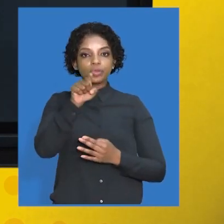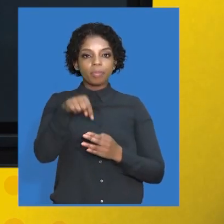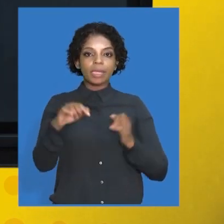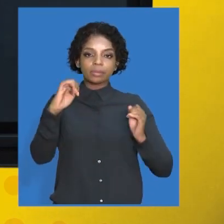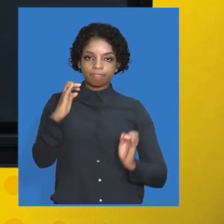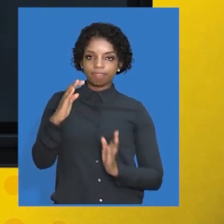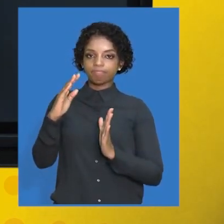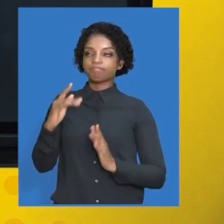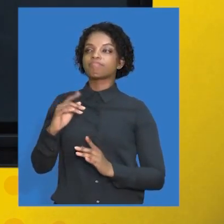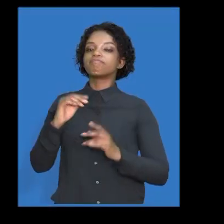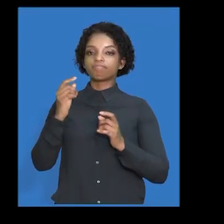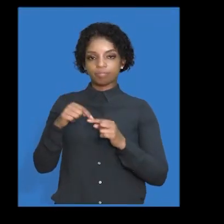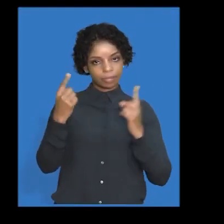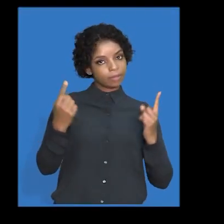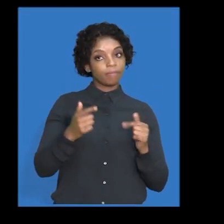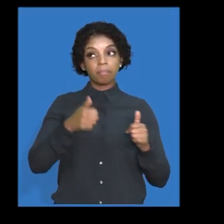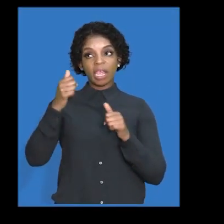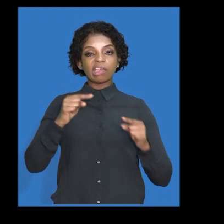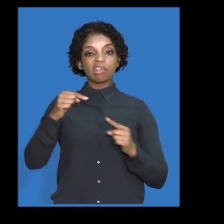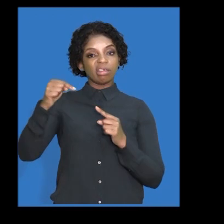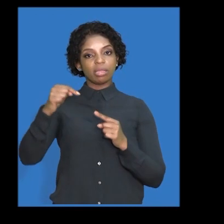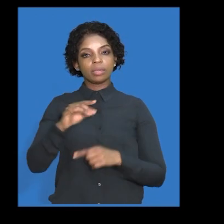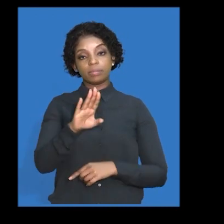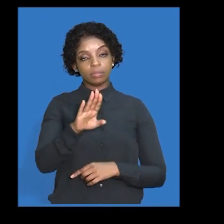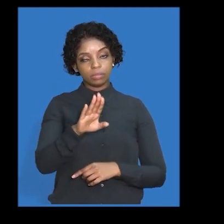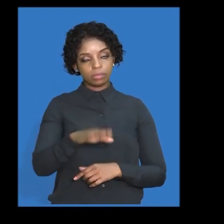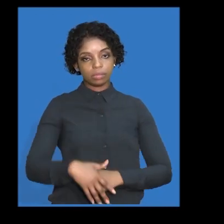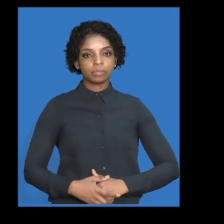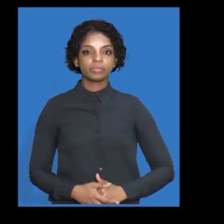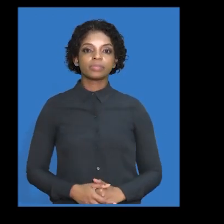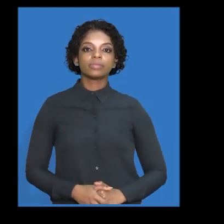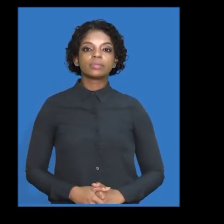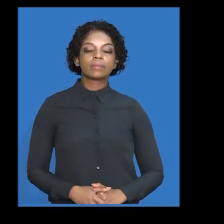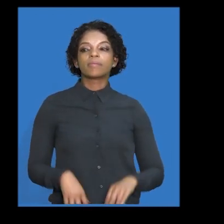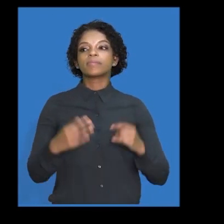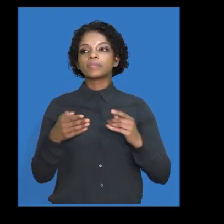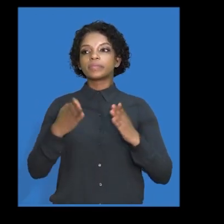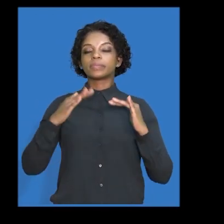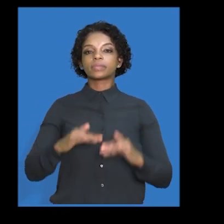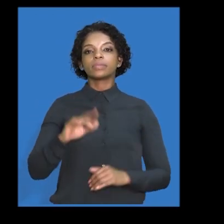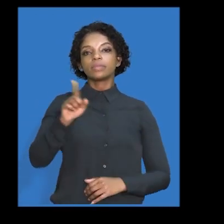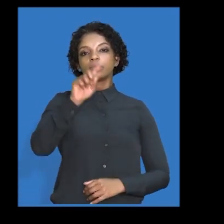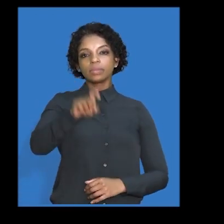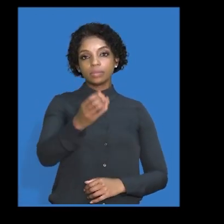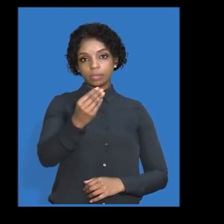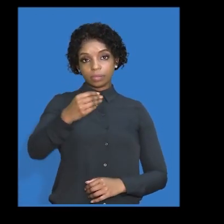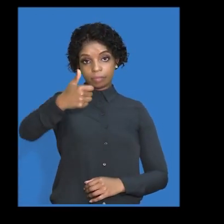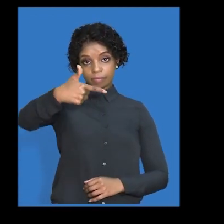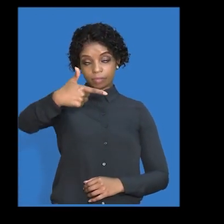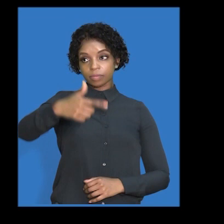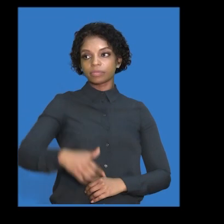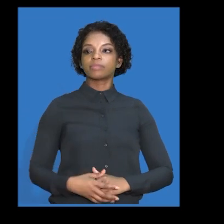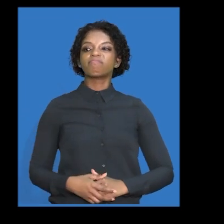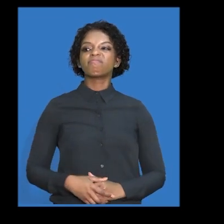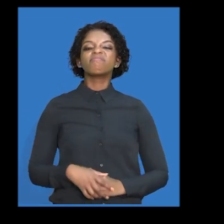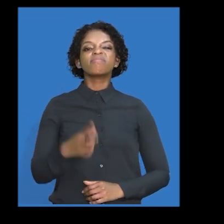a complaining personality. All right, question 7, team dynamic theories help a business to allocate